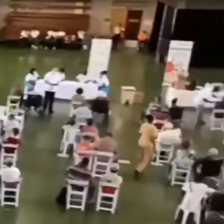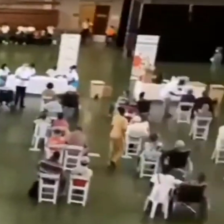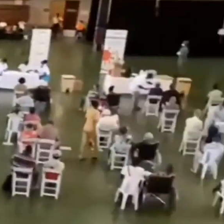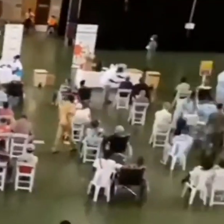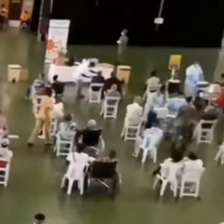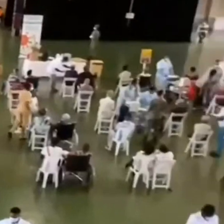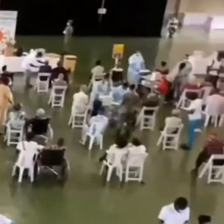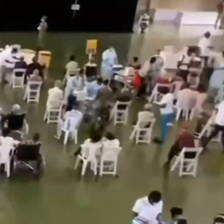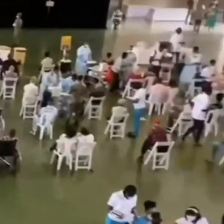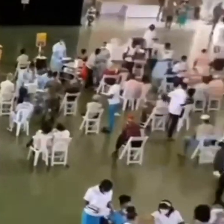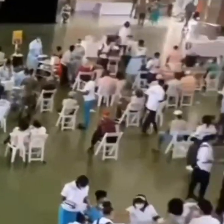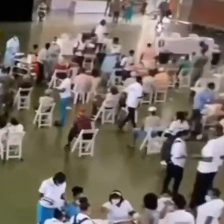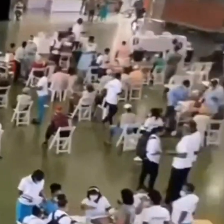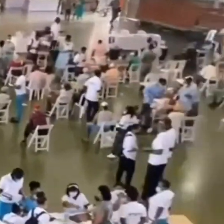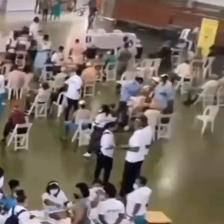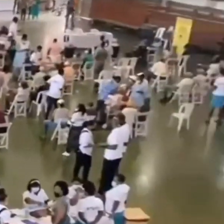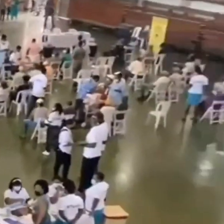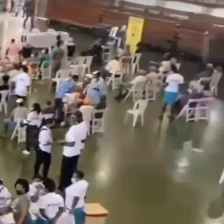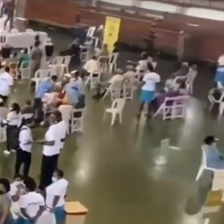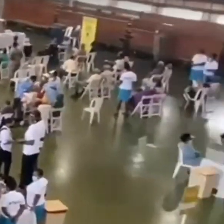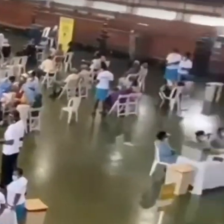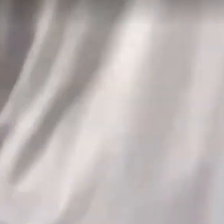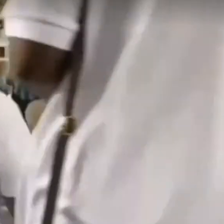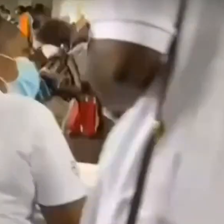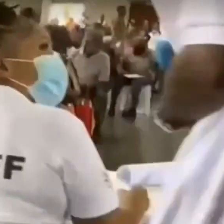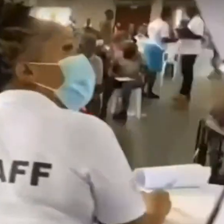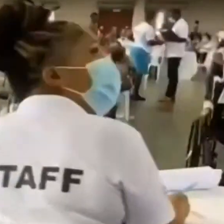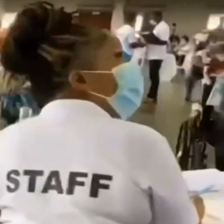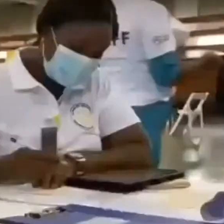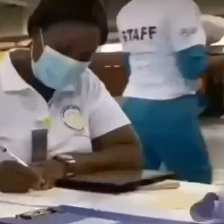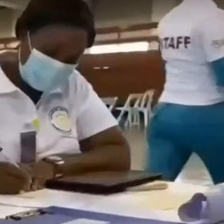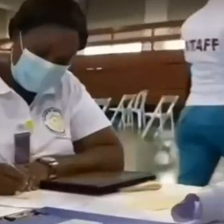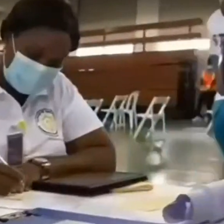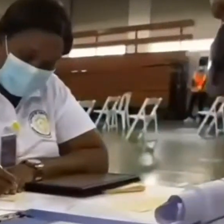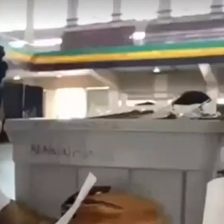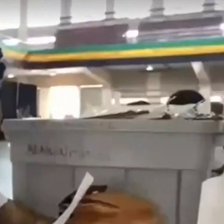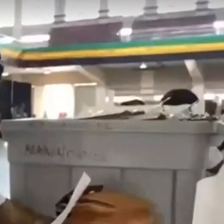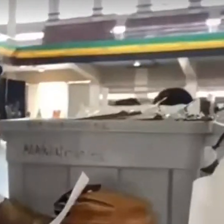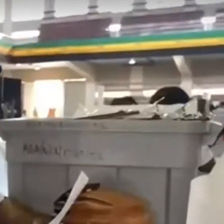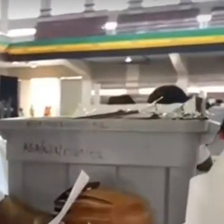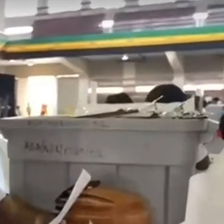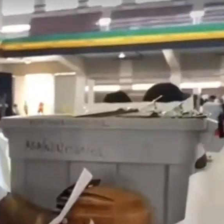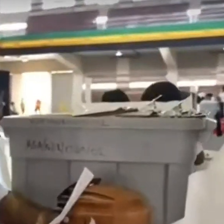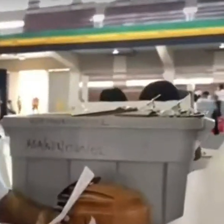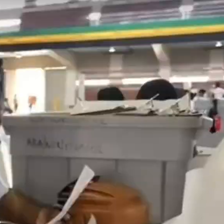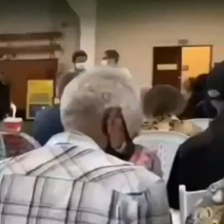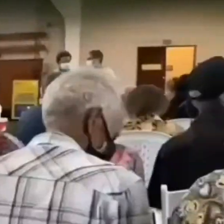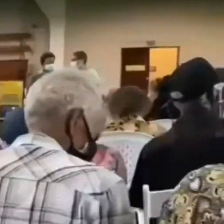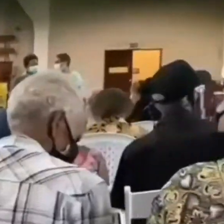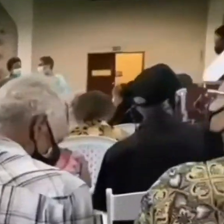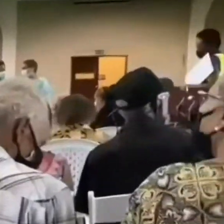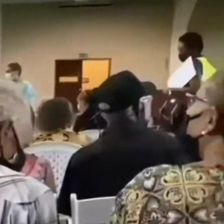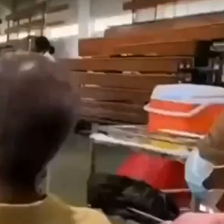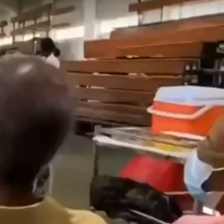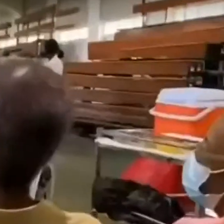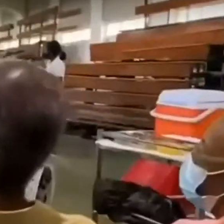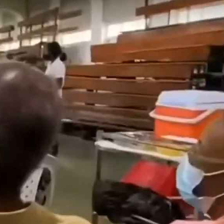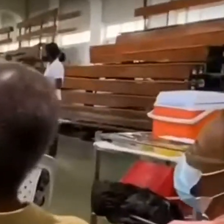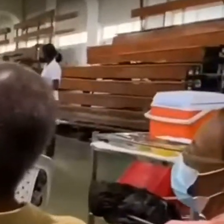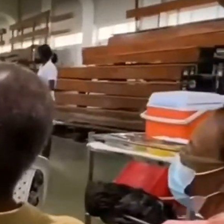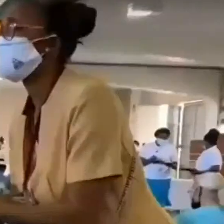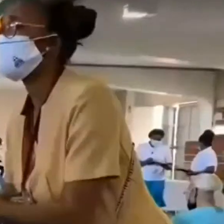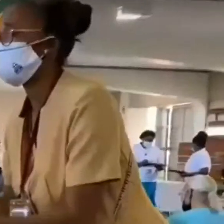I give you praise, and that puts a smile on my face. Lord, I thank you for